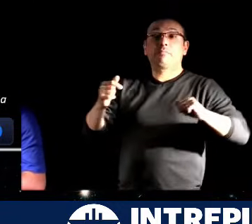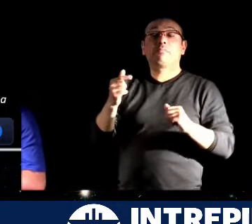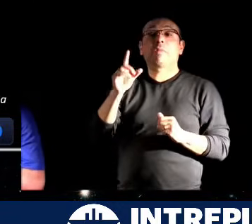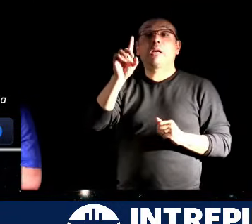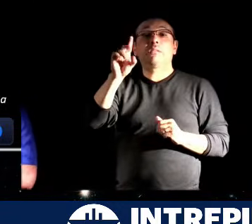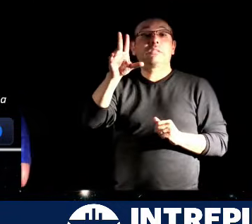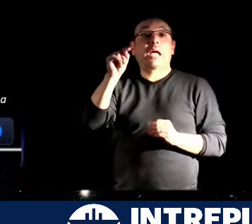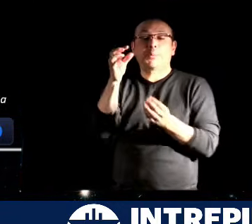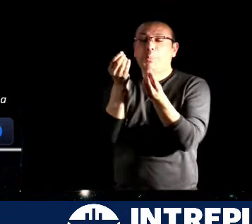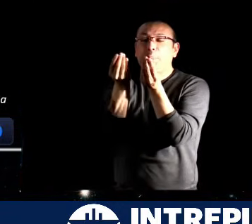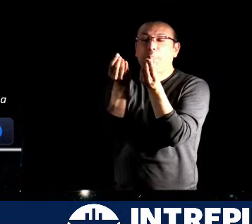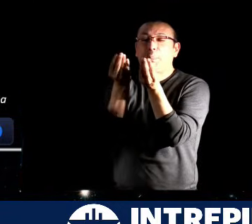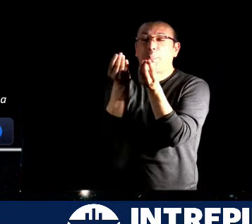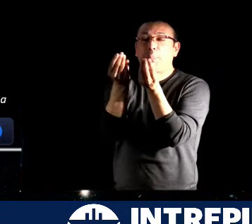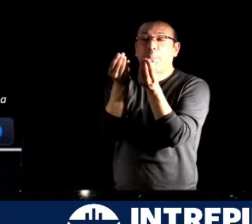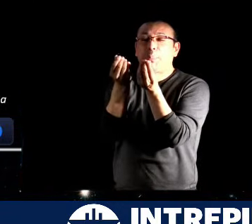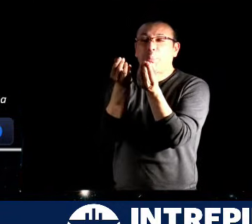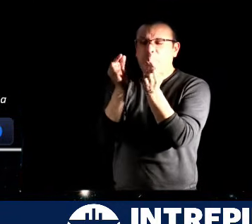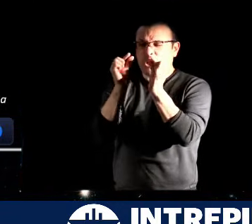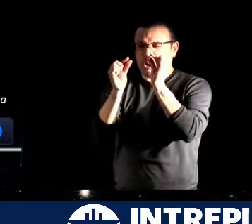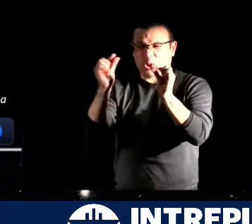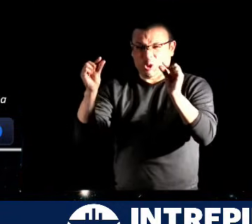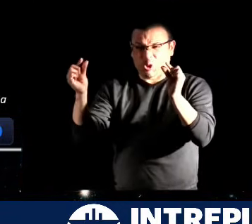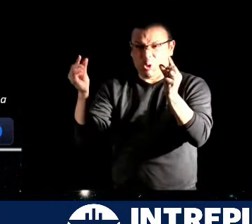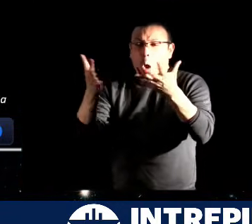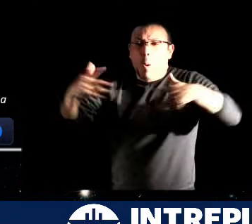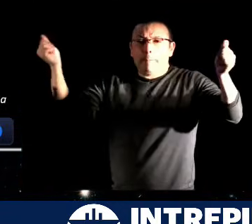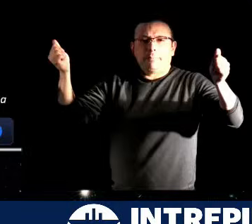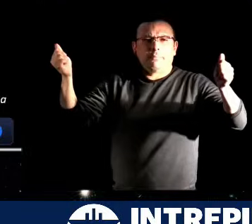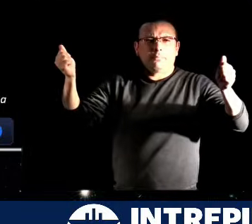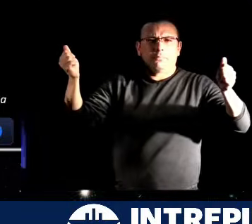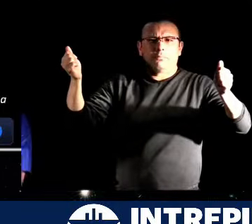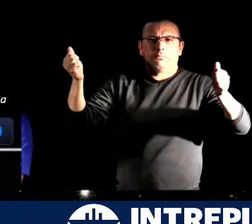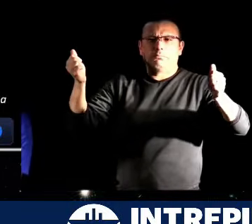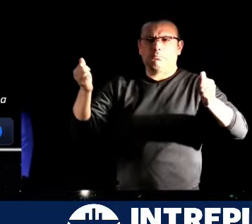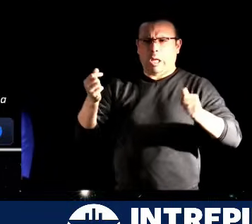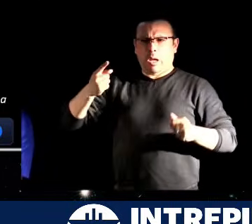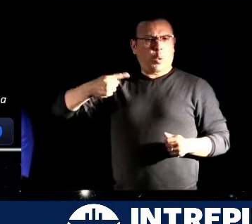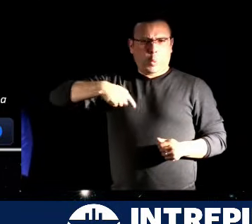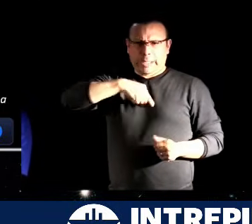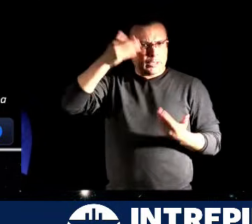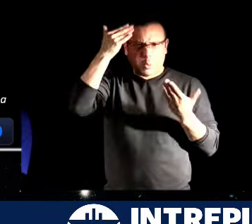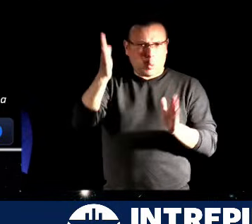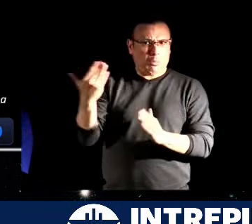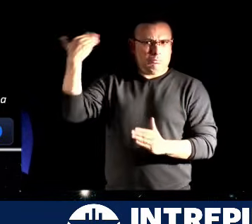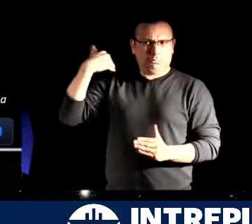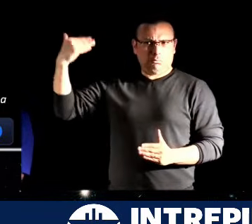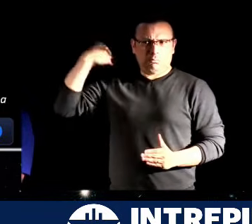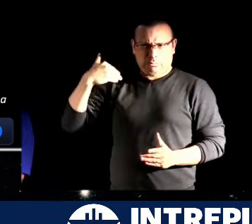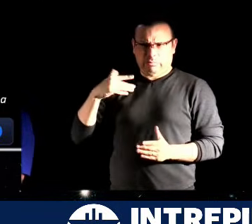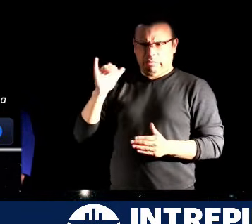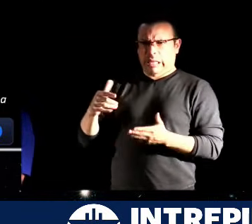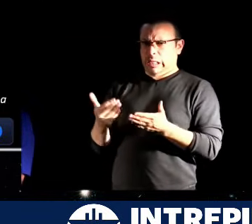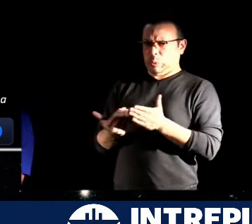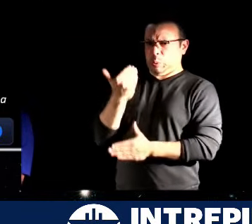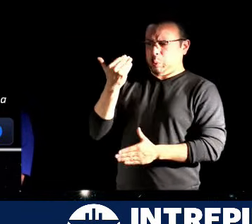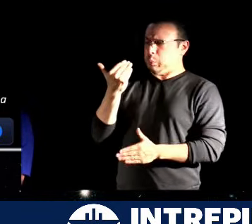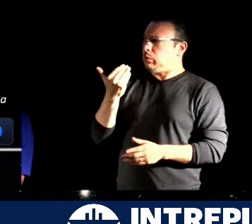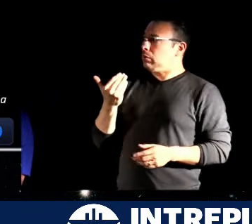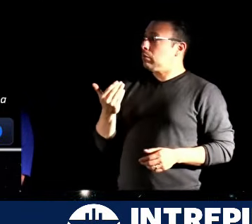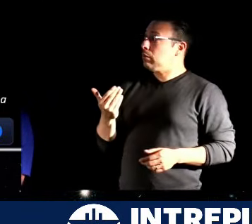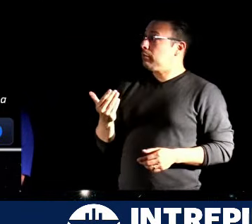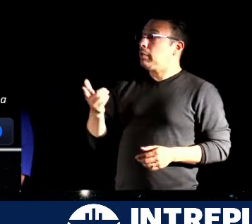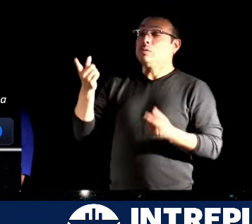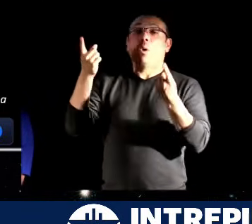particles, they were also swept away. That is something we didn't know about then. So it's no-brainer when one of them